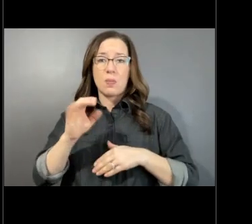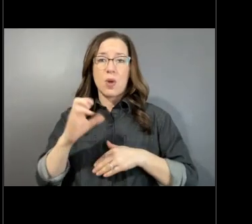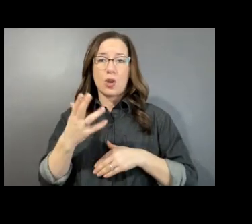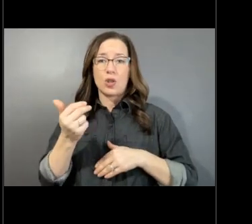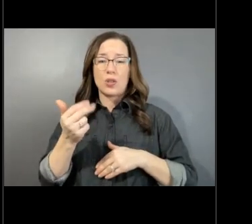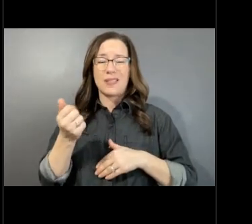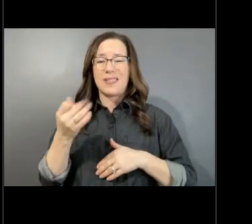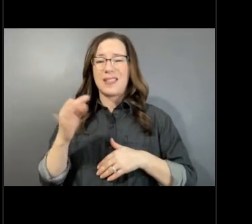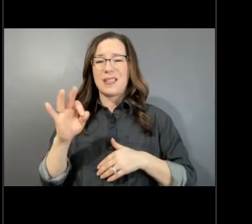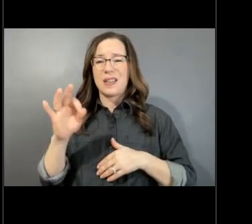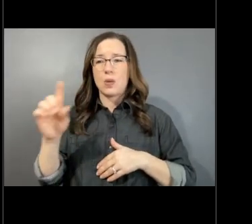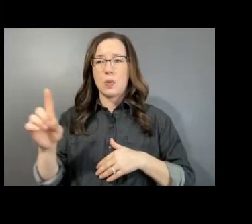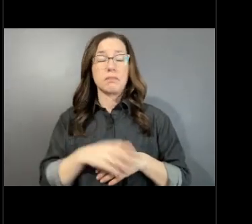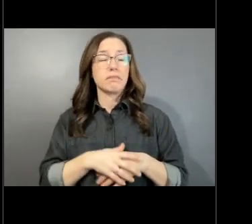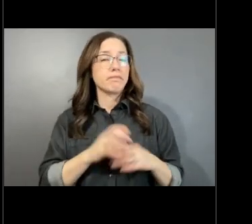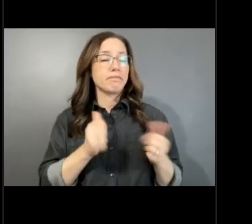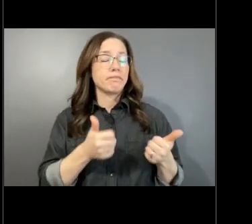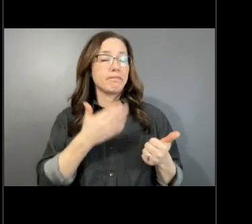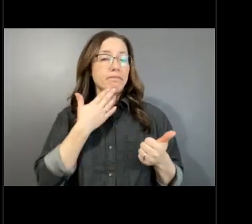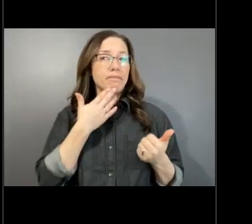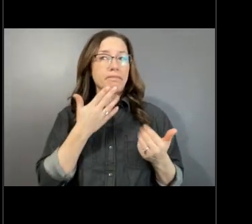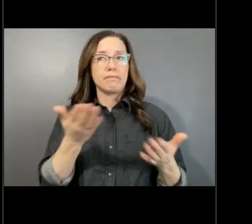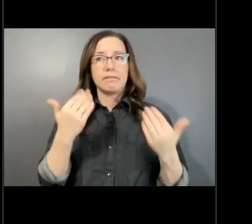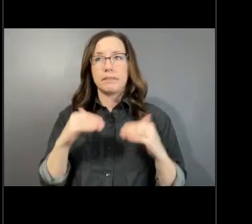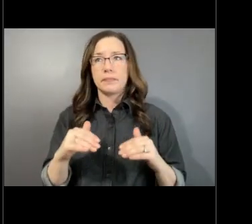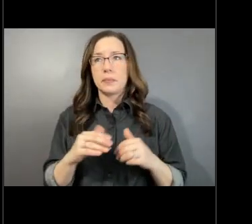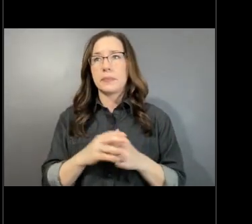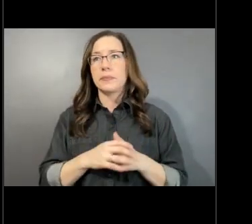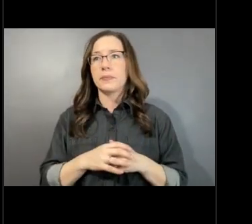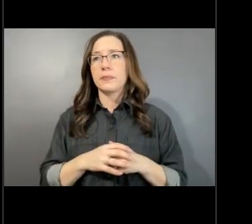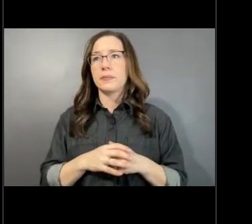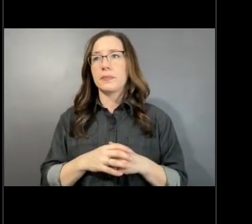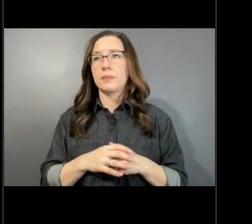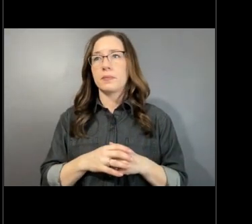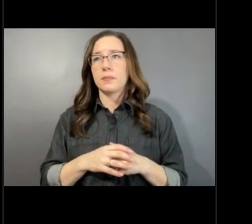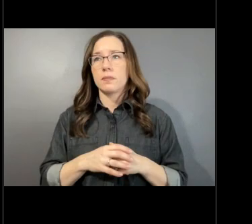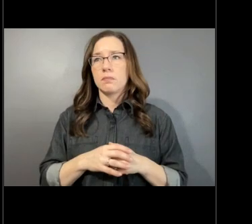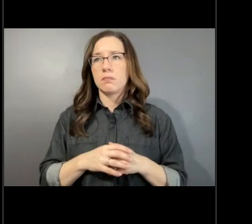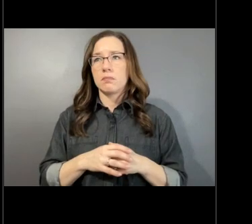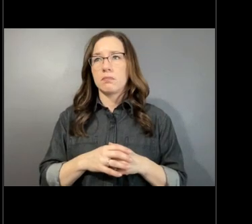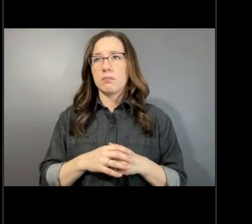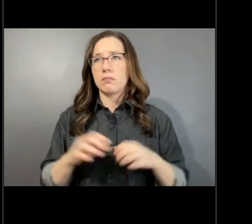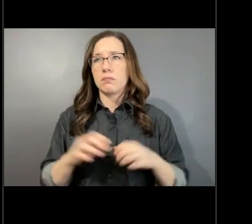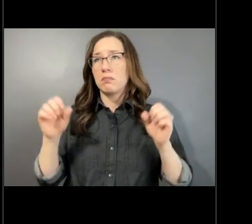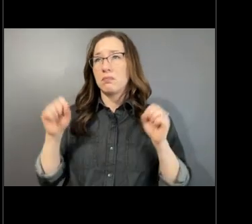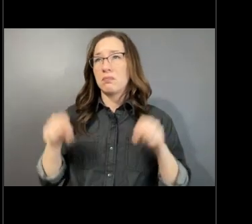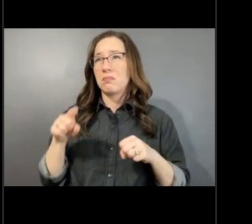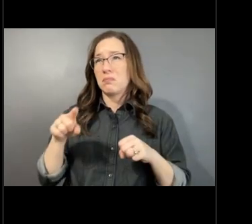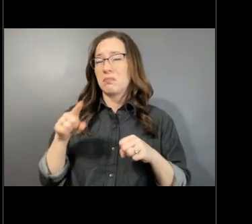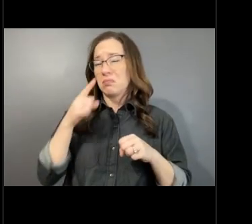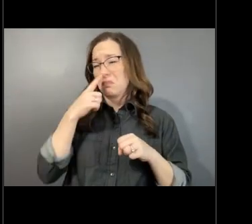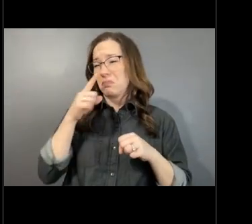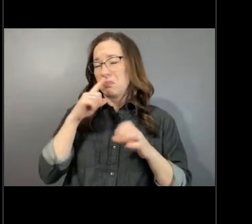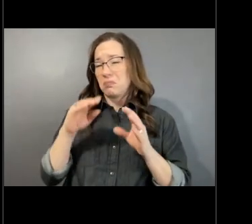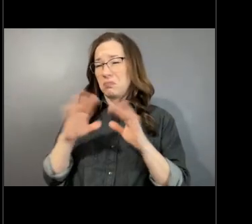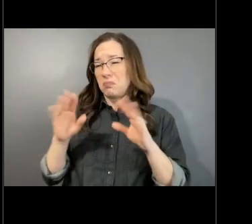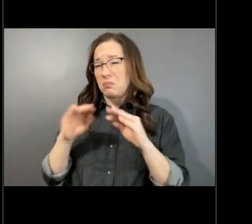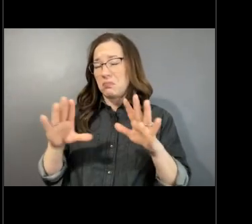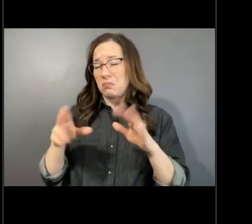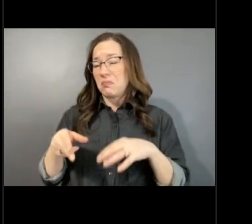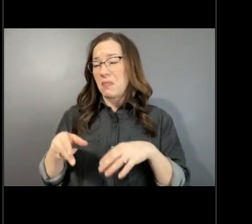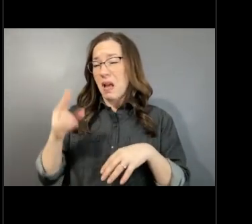Fantastic, thank you. The next question we have is, can you clarify the height